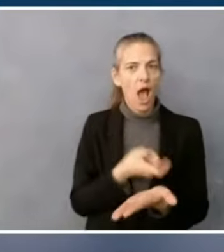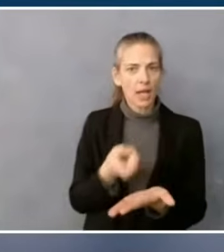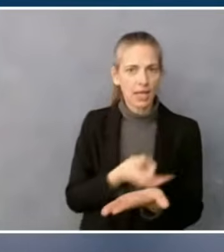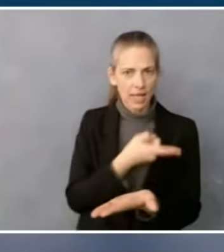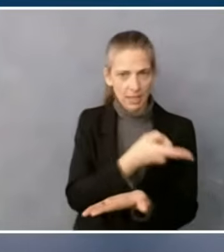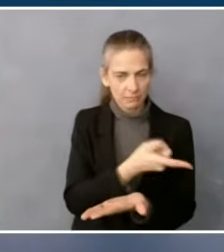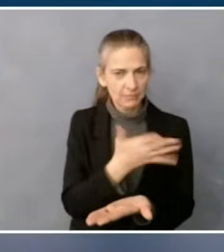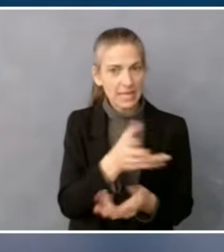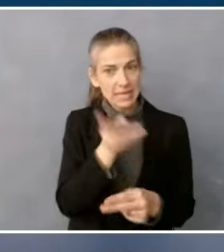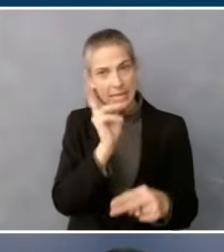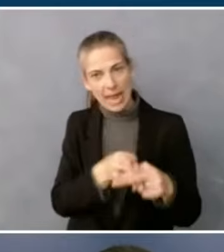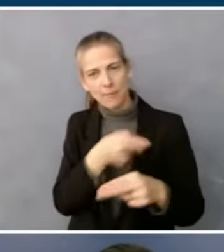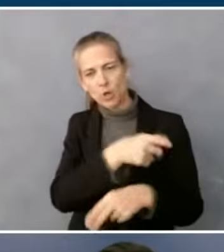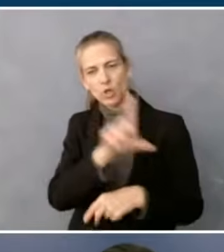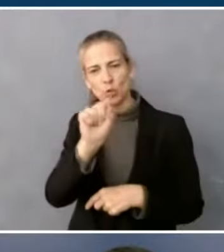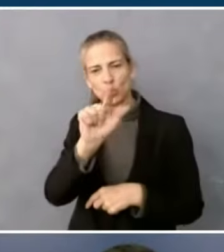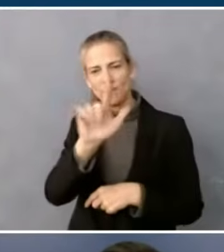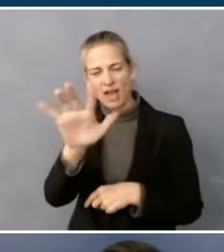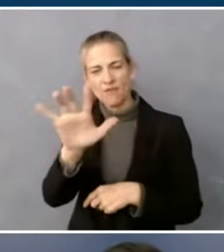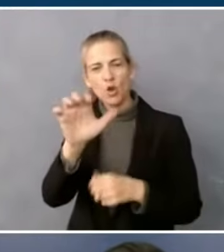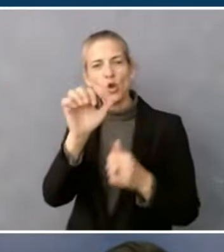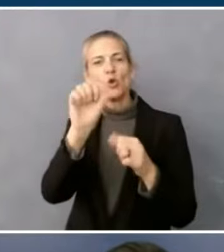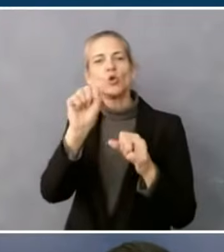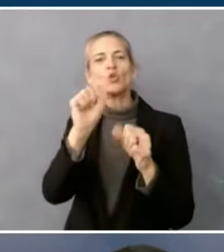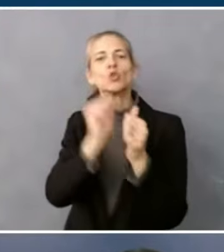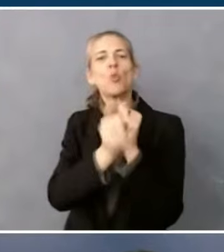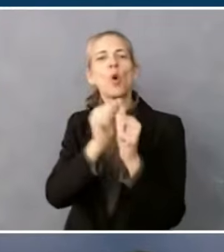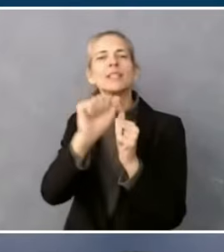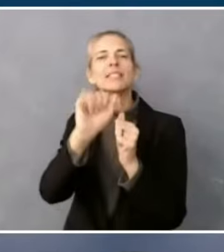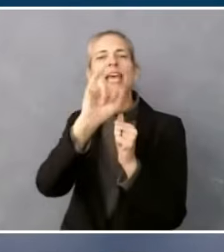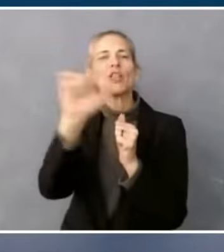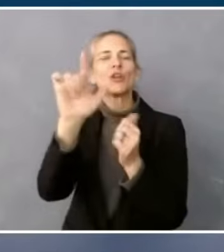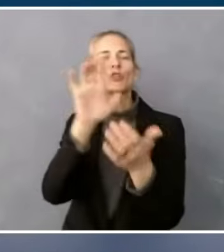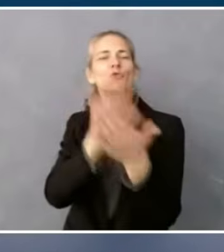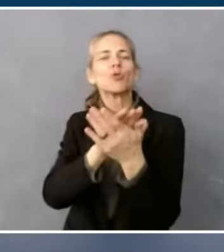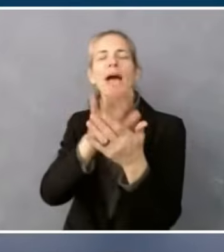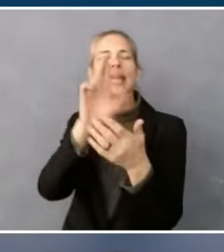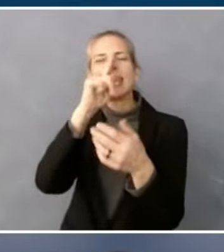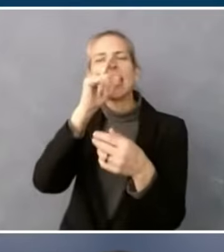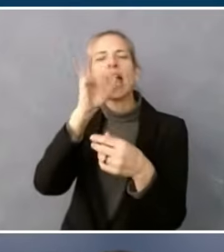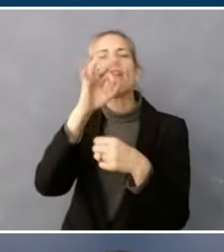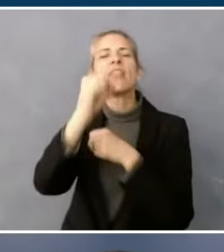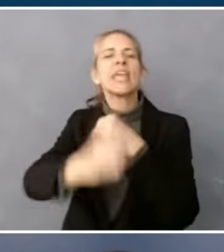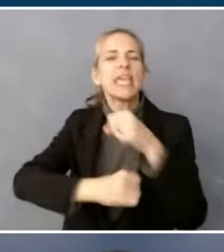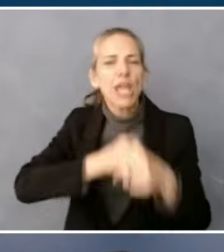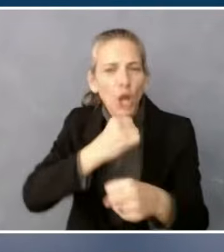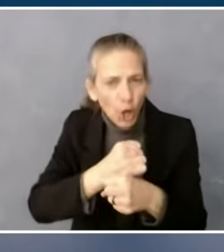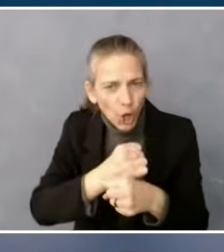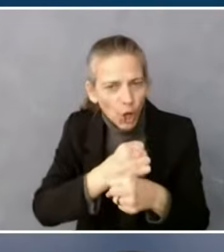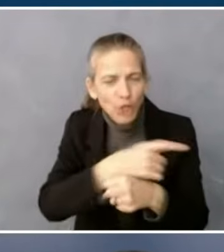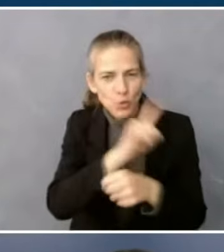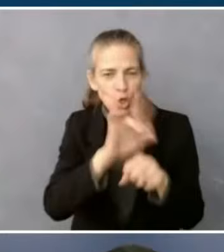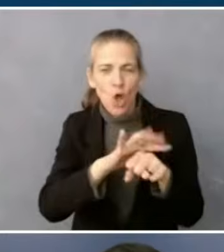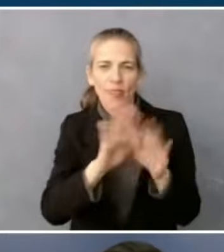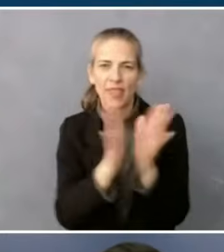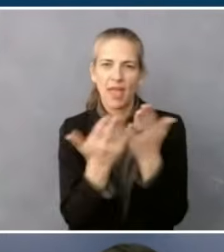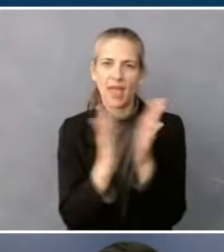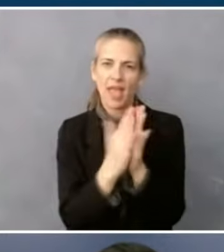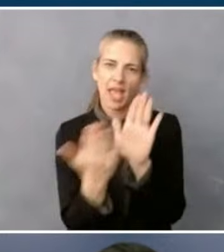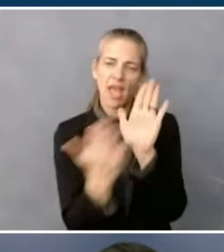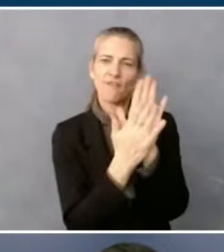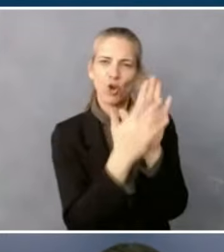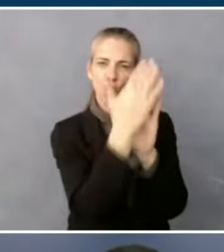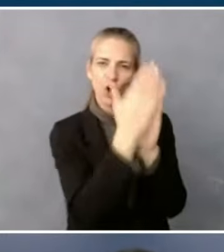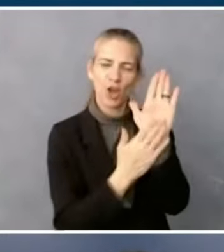the 2025 Sports Illustrated Sports Kid of the Year. She was featured on the cover of the January edition of